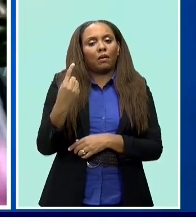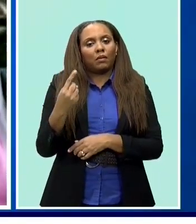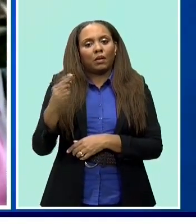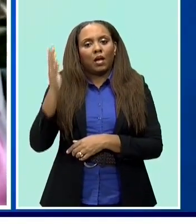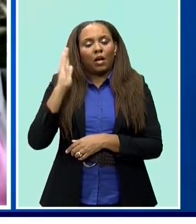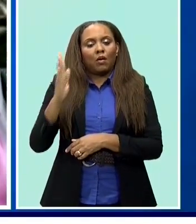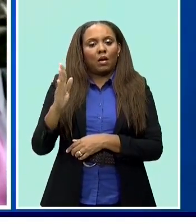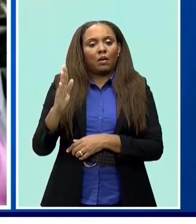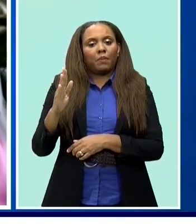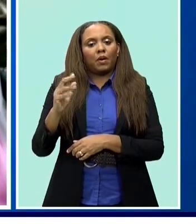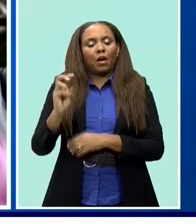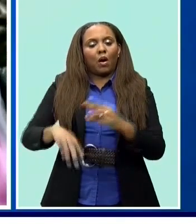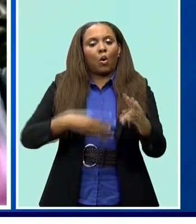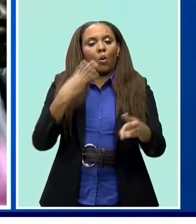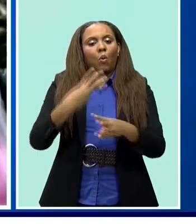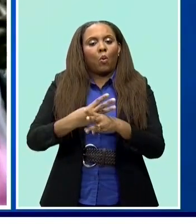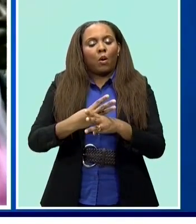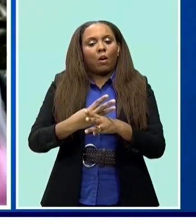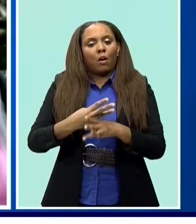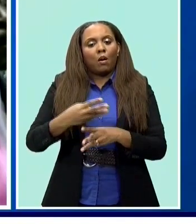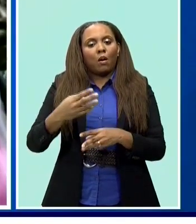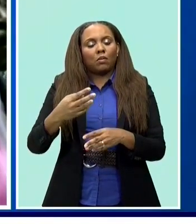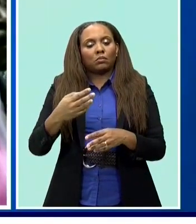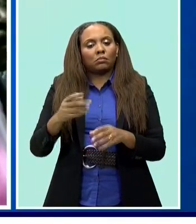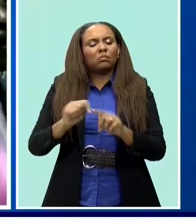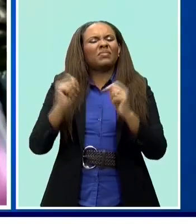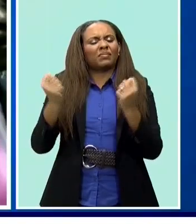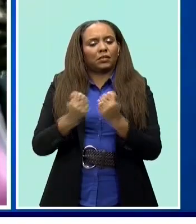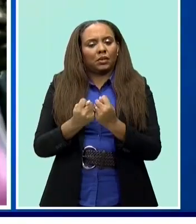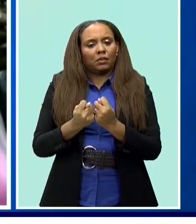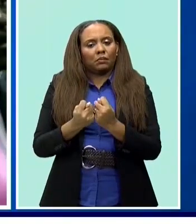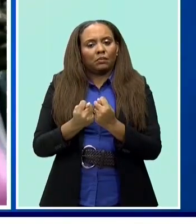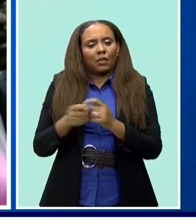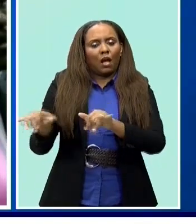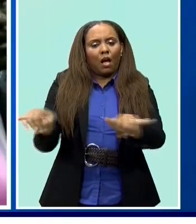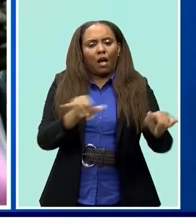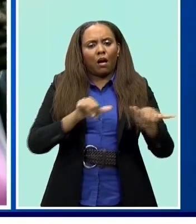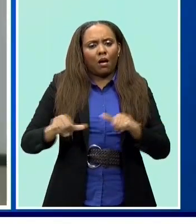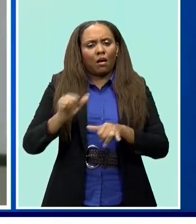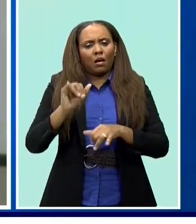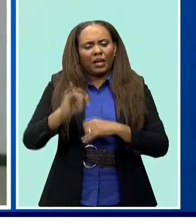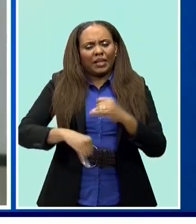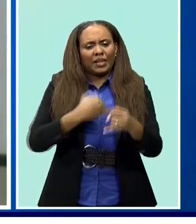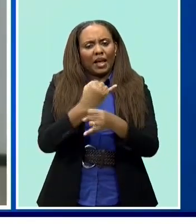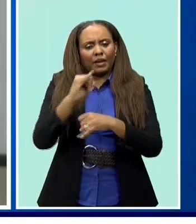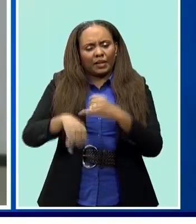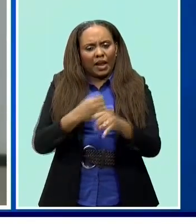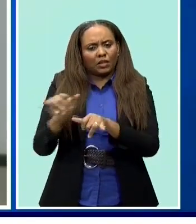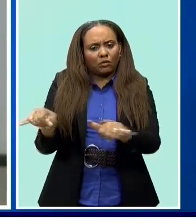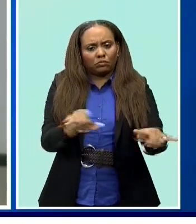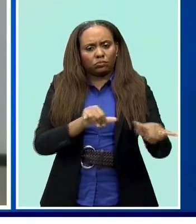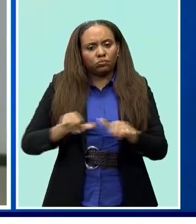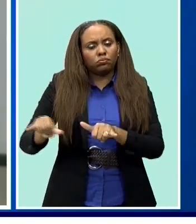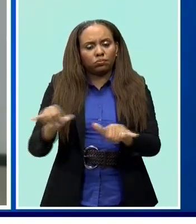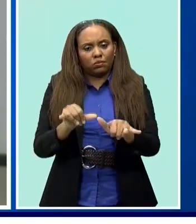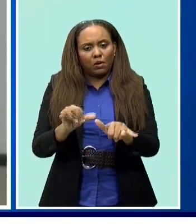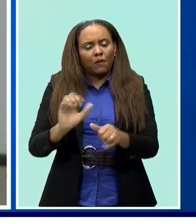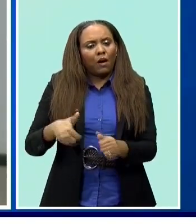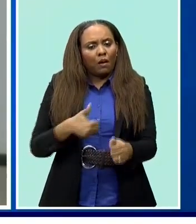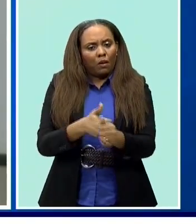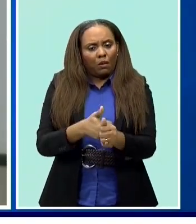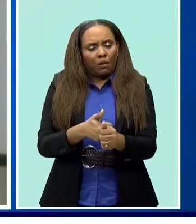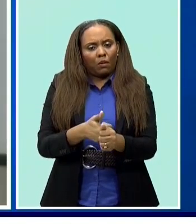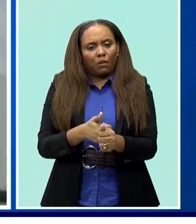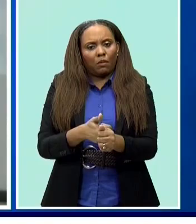emergency medical team. And after that, we will progress to also having this as an